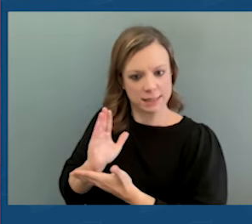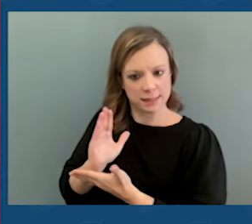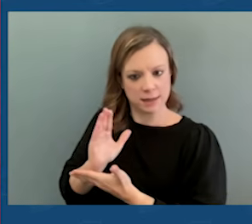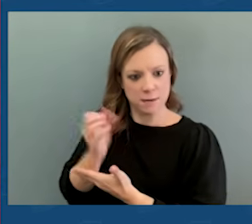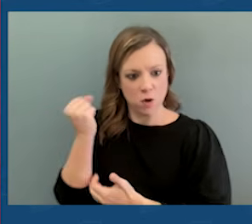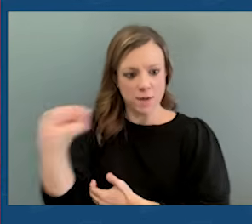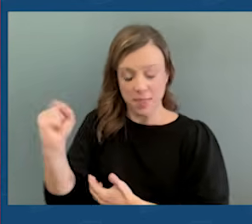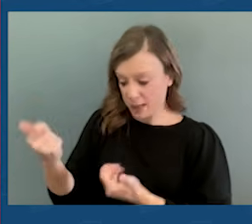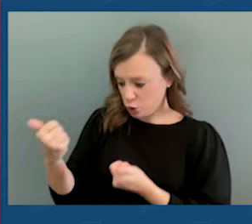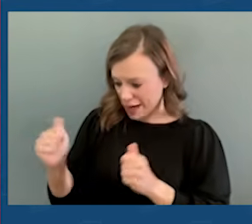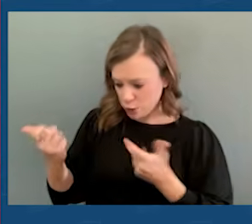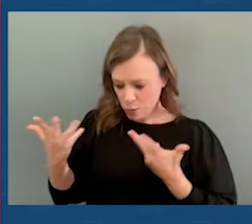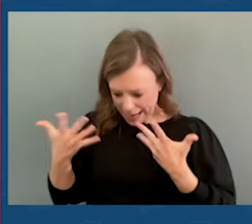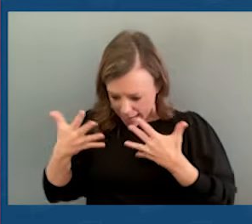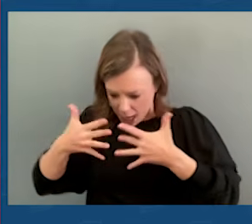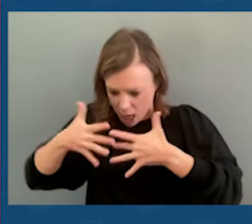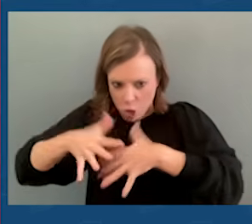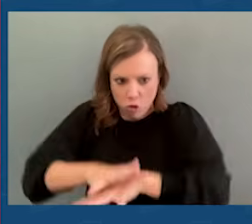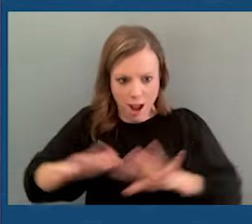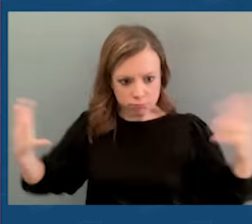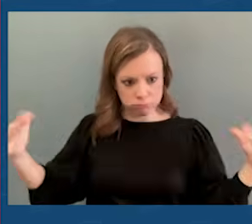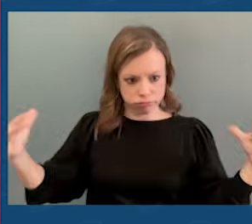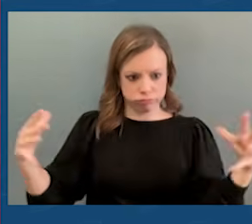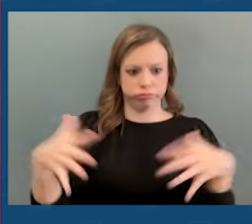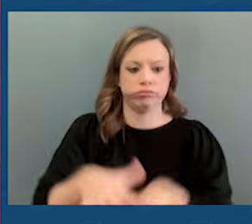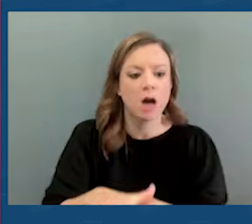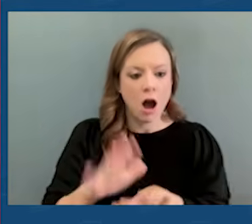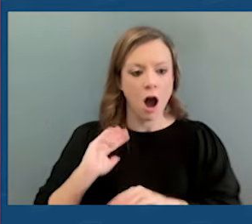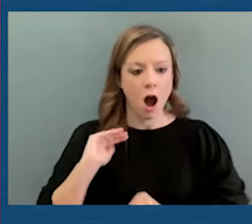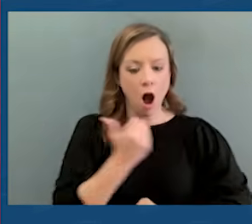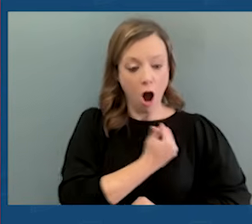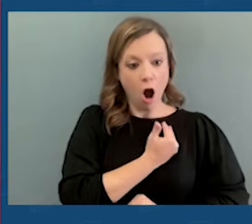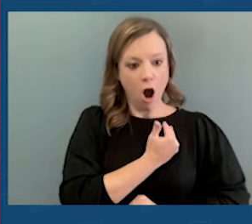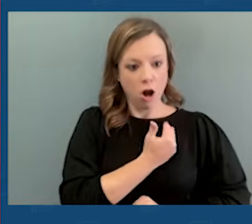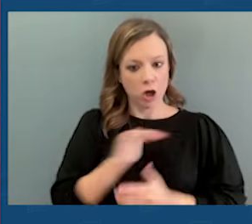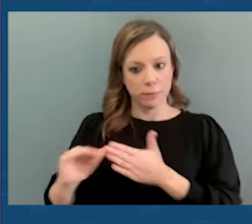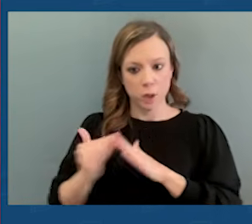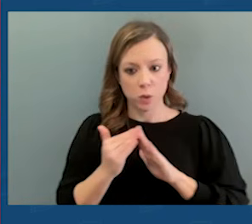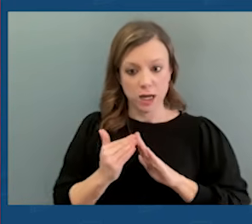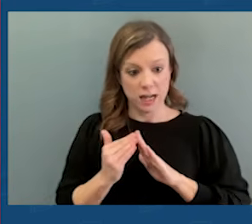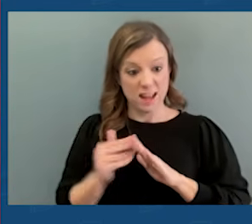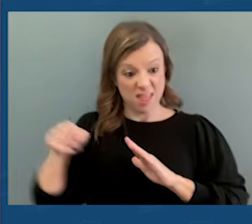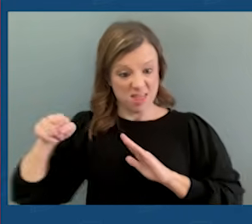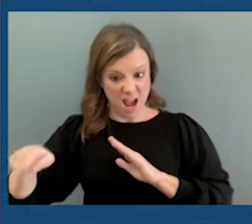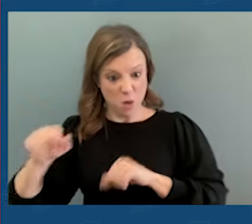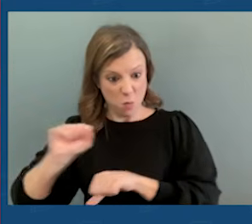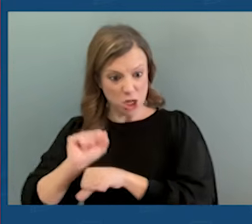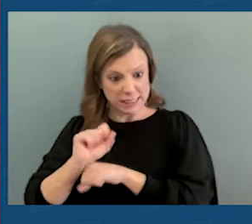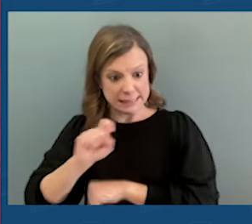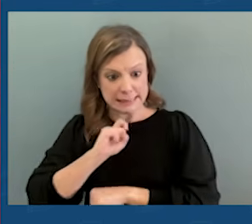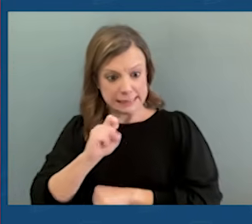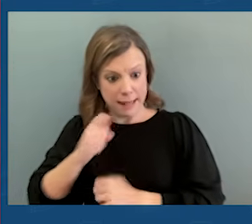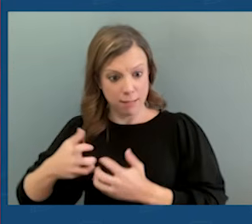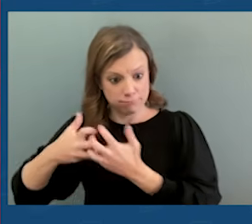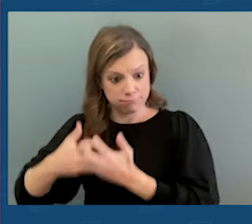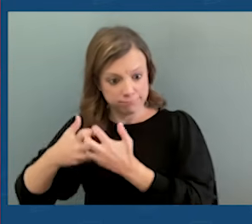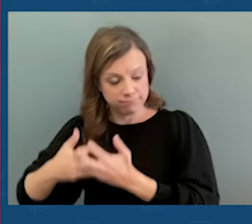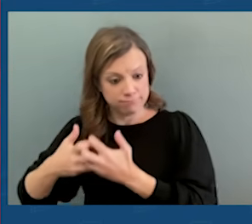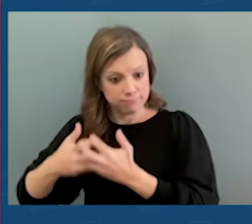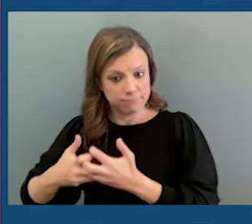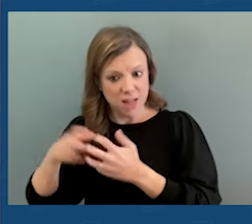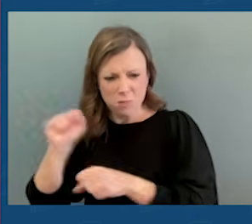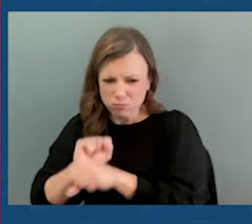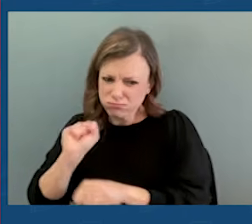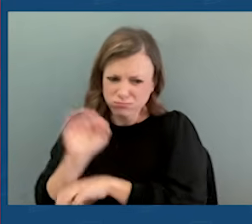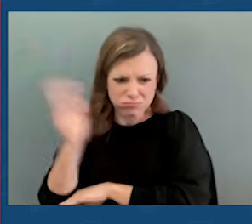blue-collar community where most people worked at the steel plant, hard work by day, through the night. This